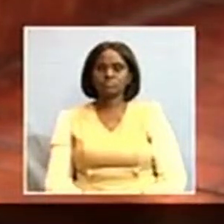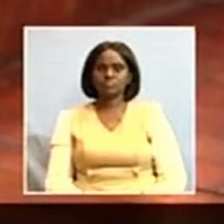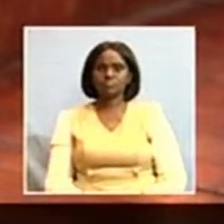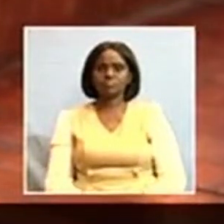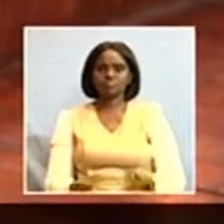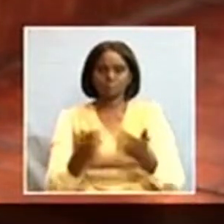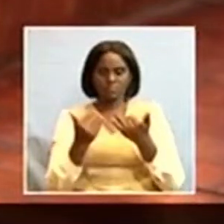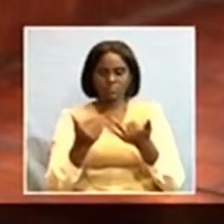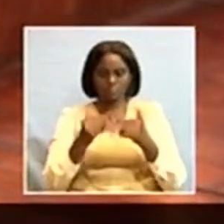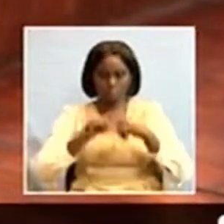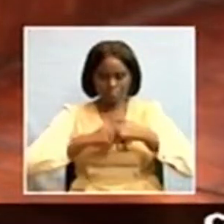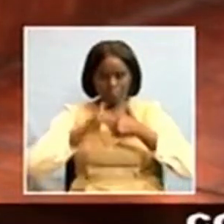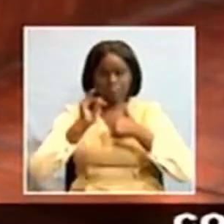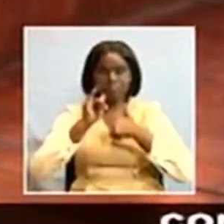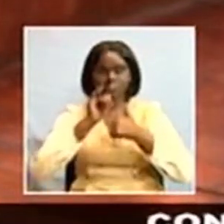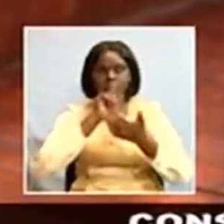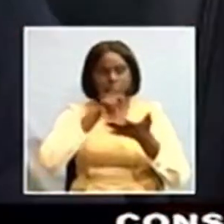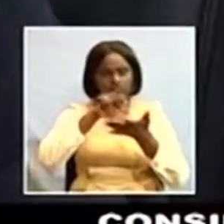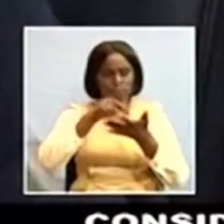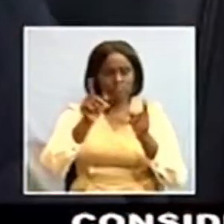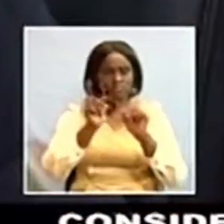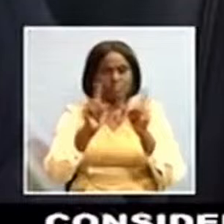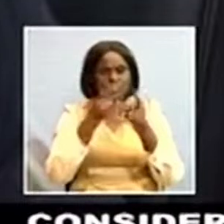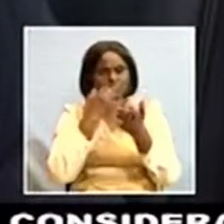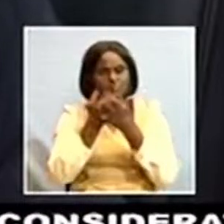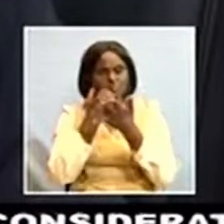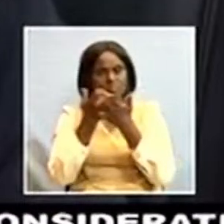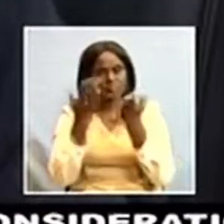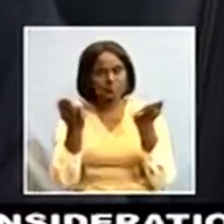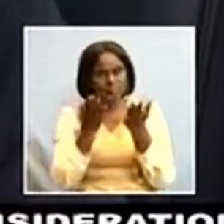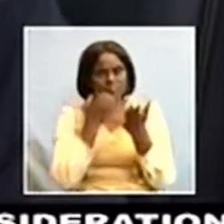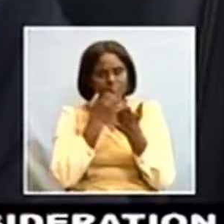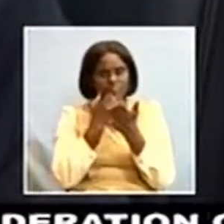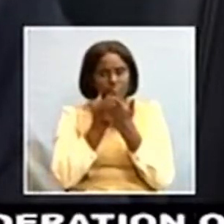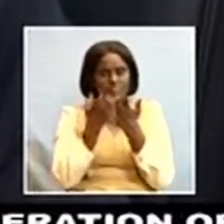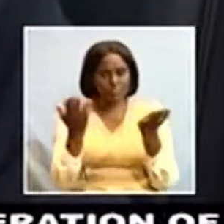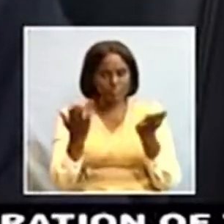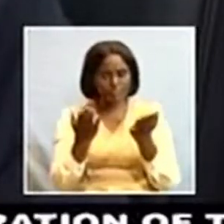Currently, we've been paying. Where is the evidence?